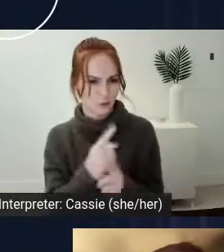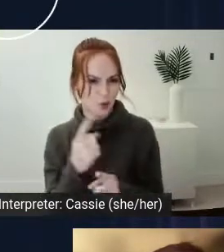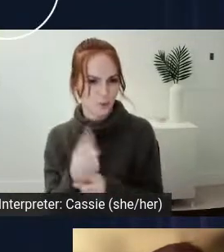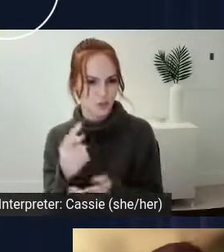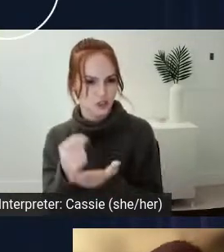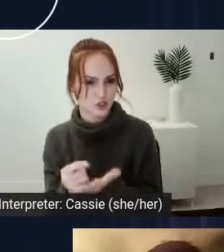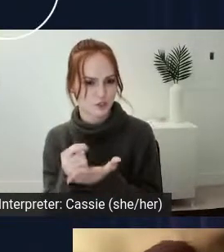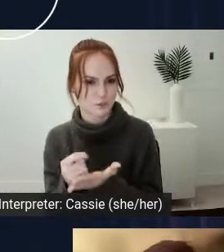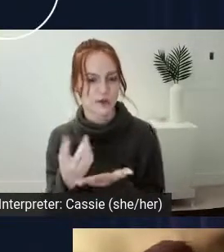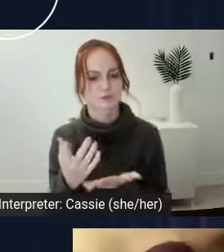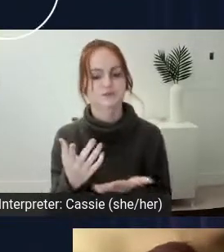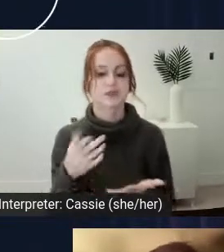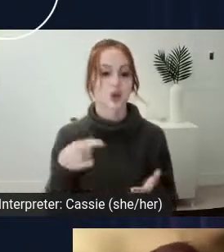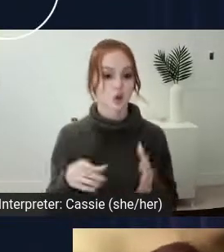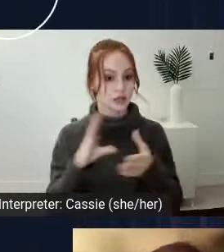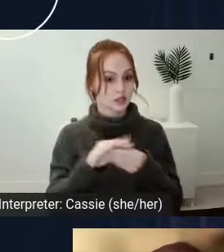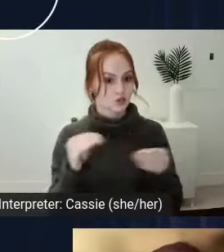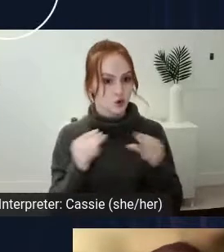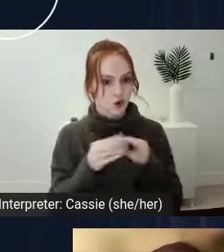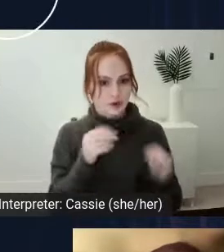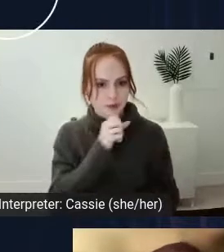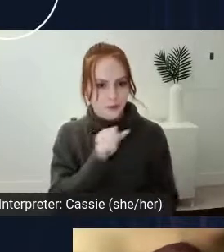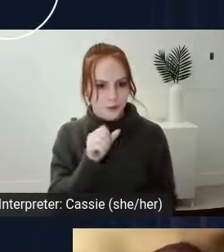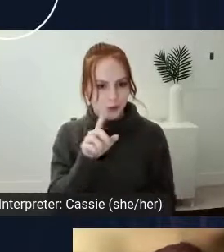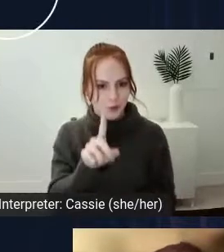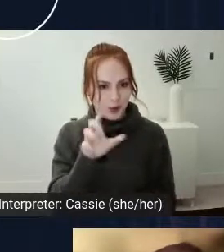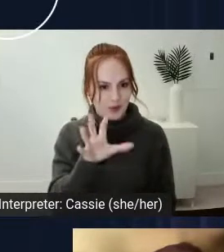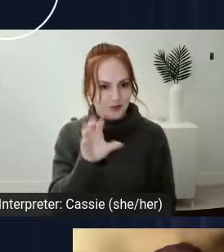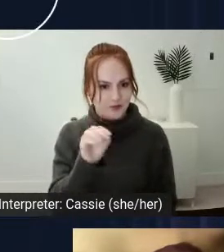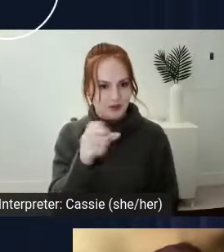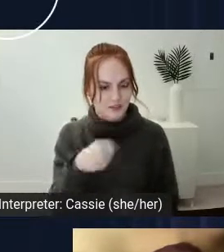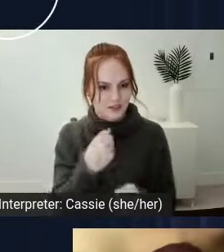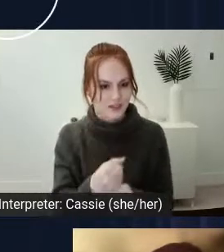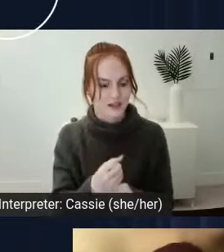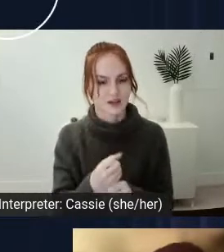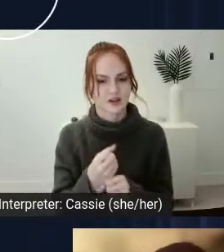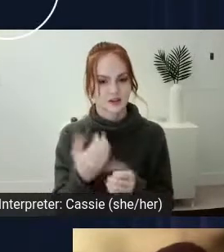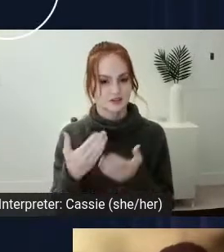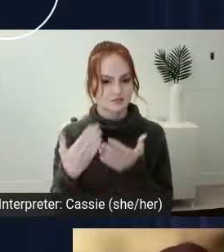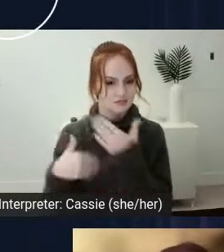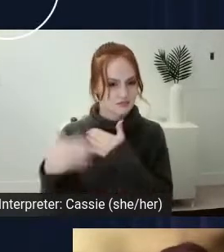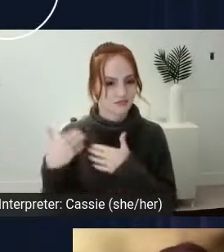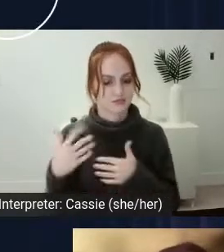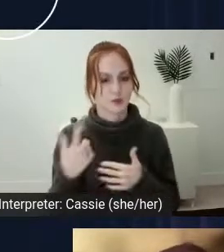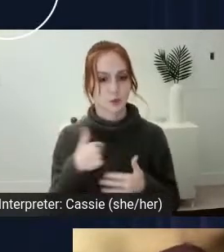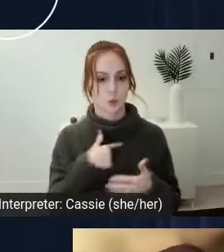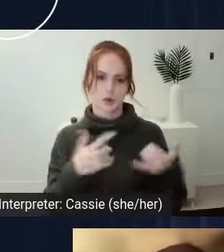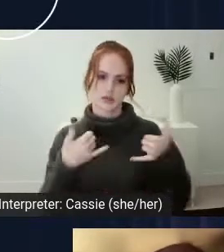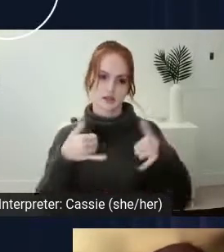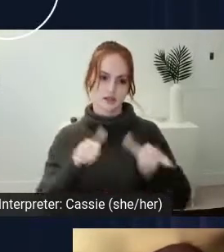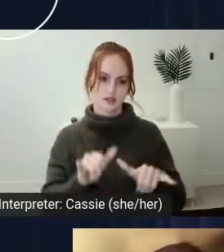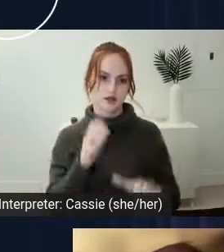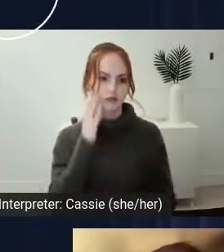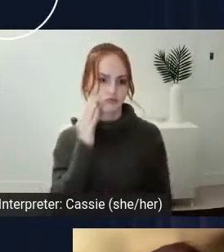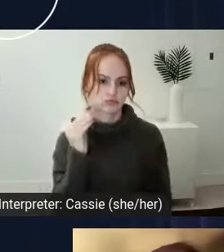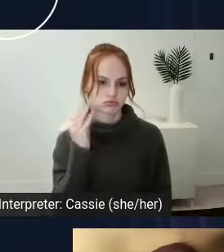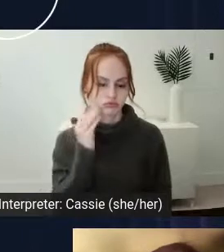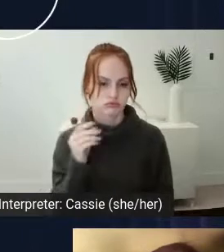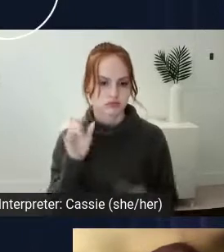150 years old, some of them, we continue to grapple with this